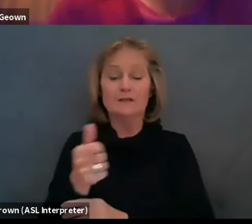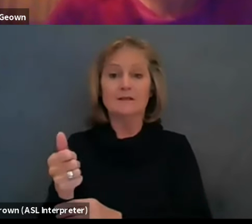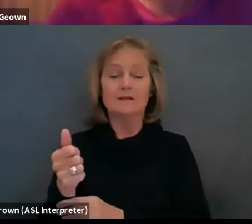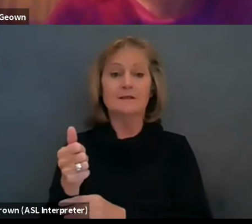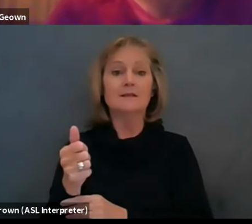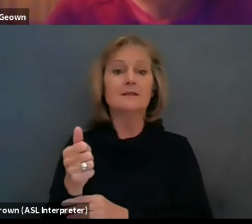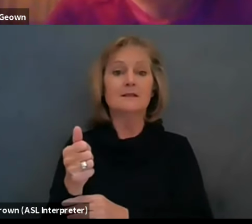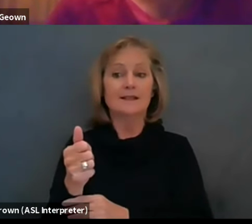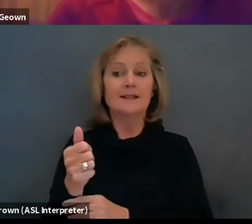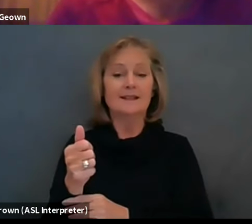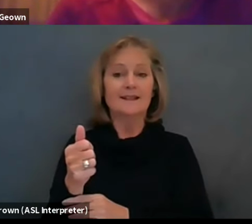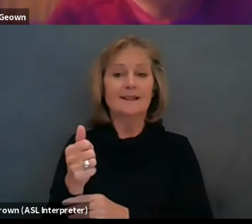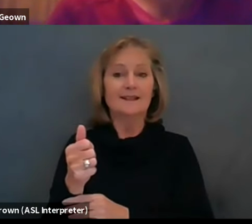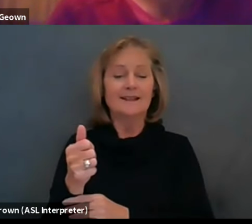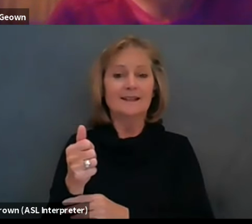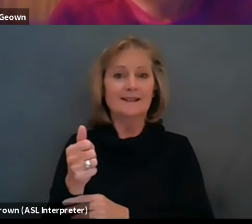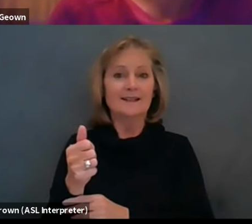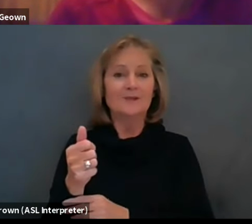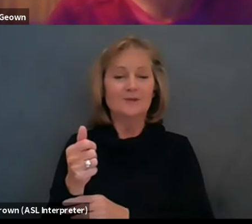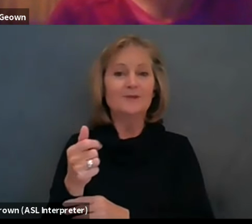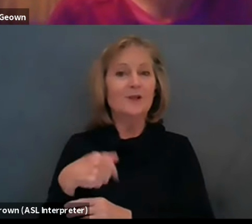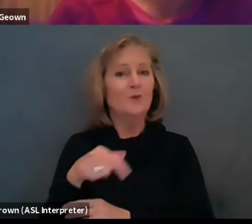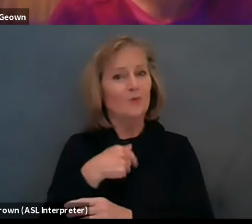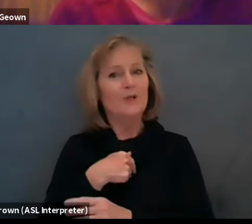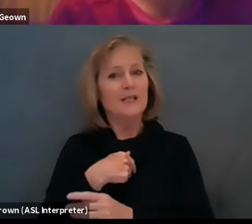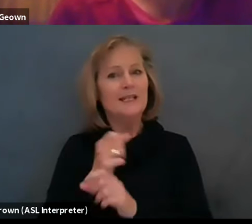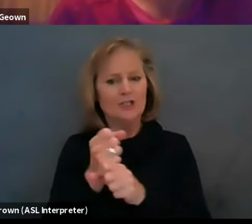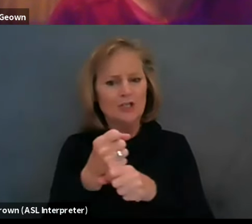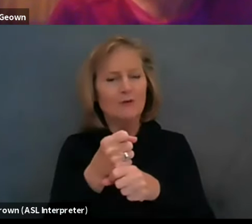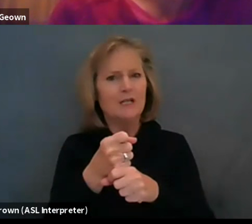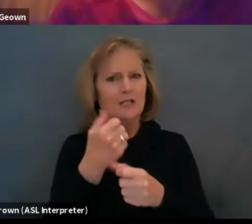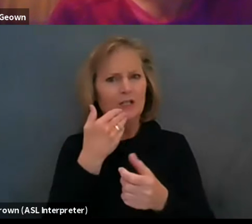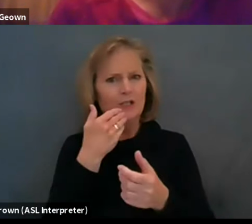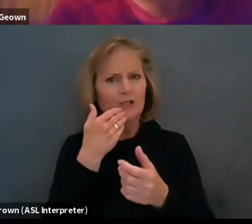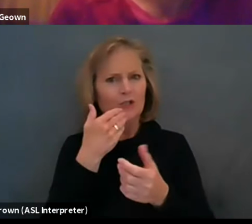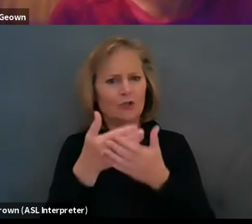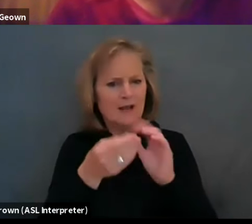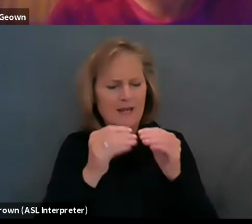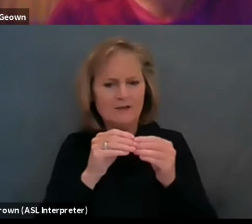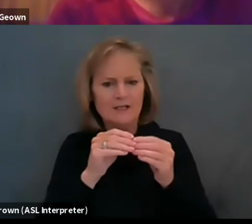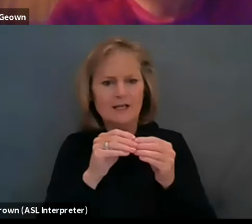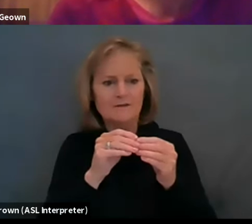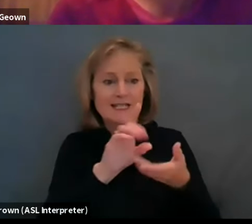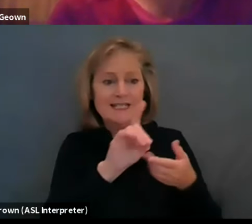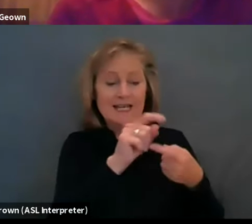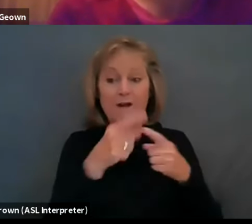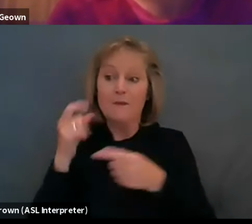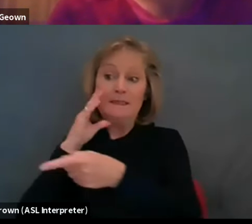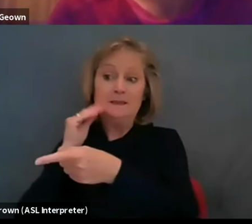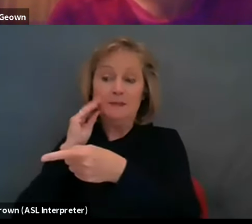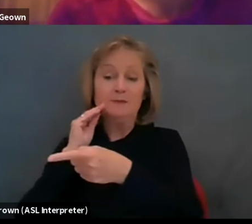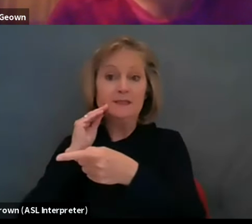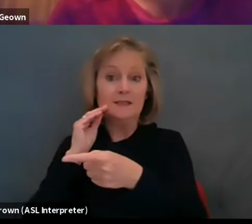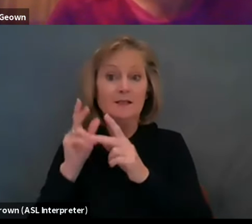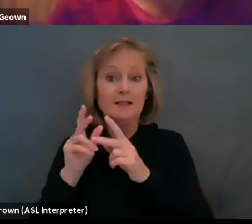then there is we generate good chunk of data on the experience of people